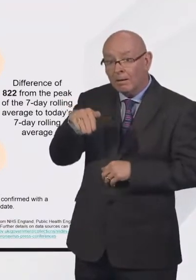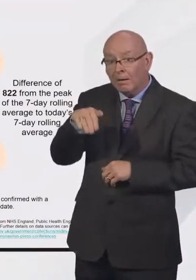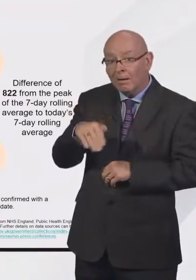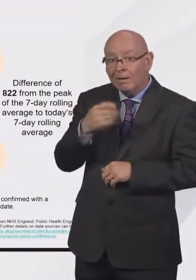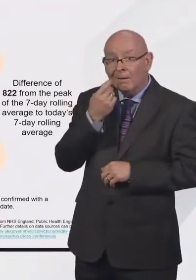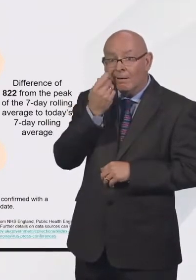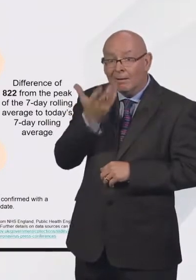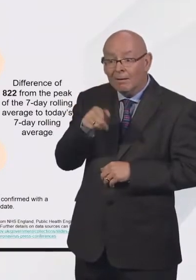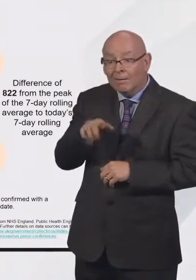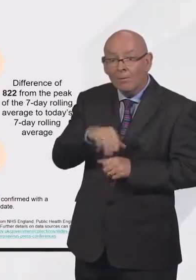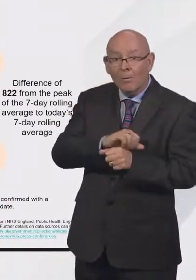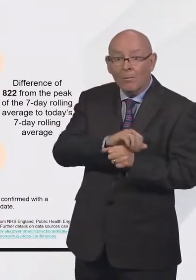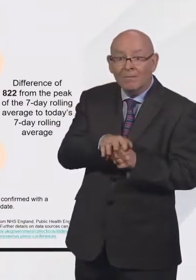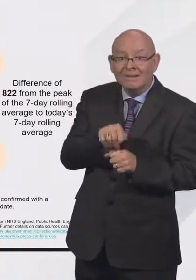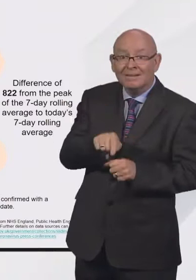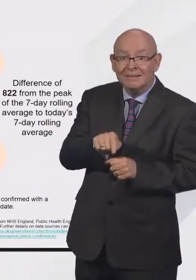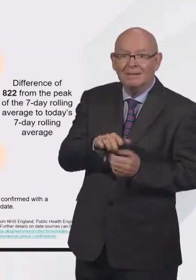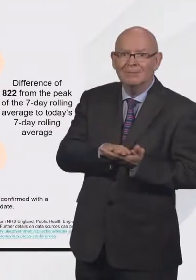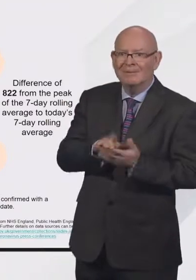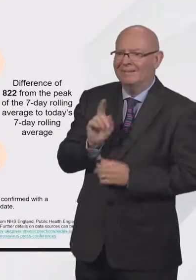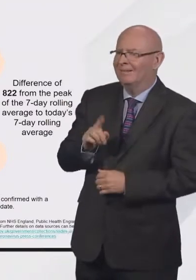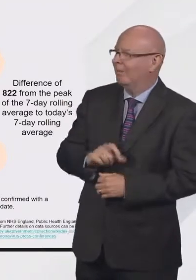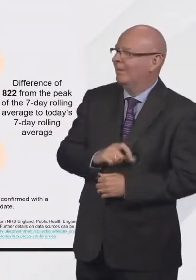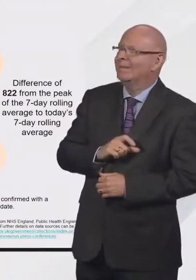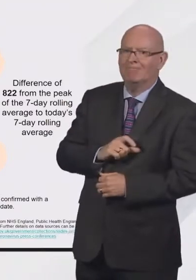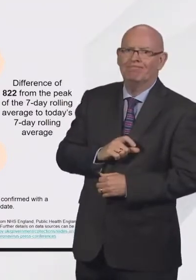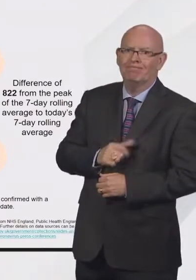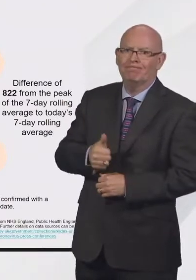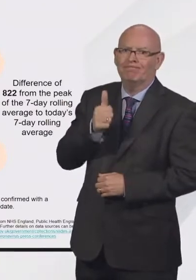it saddens me to report that